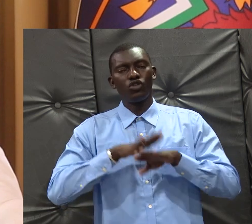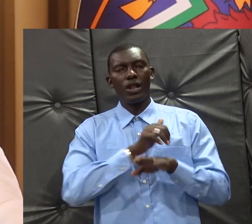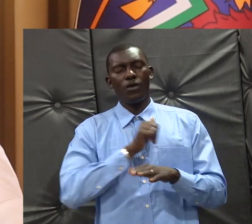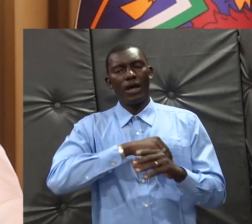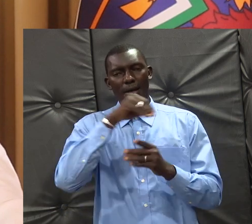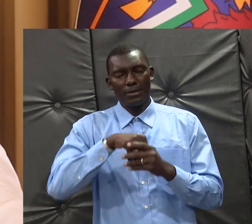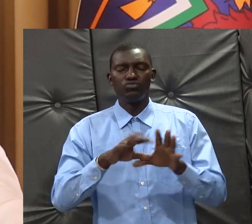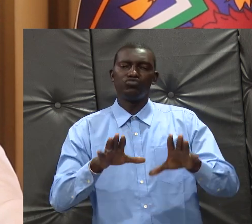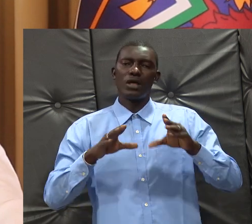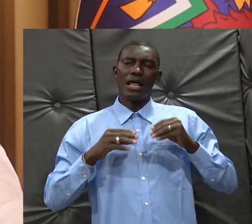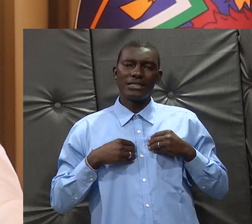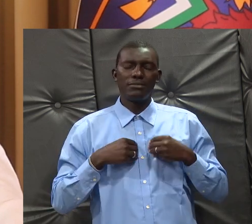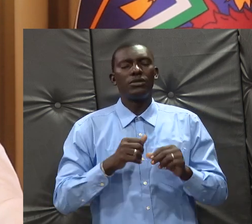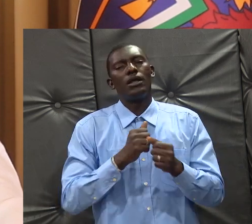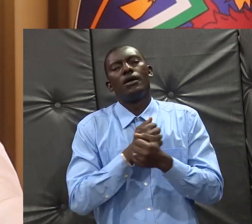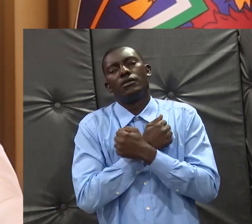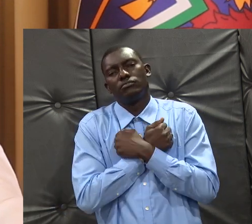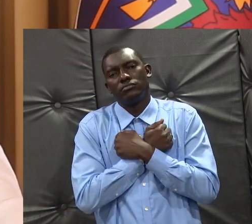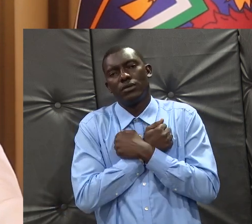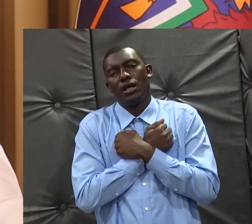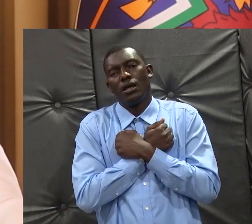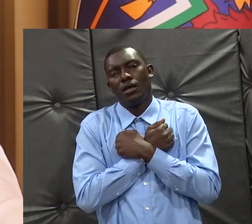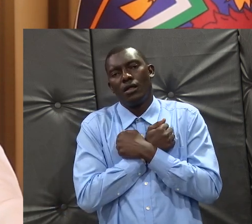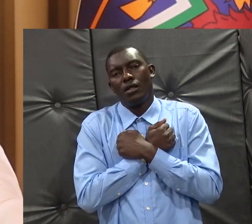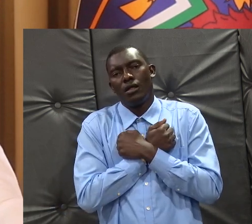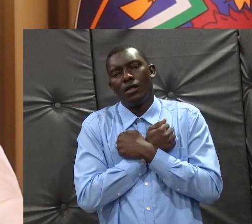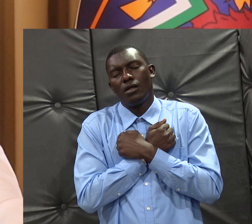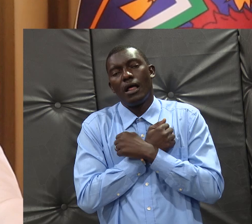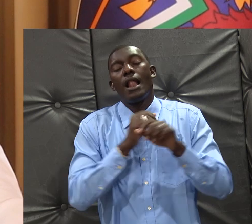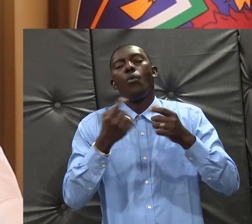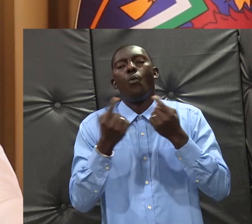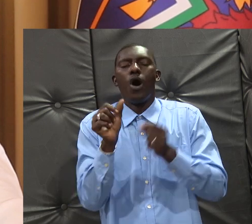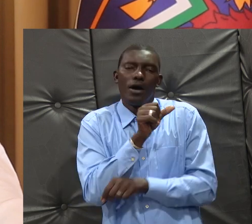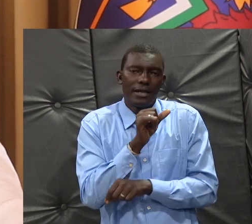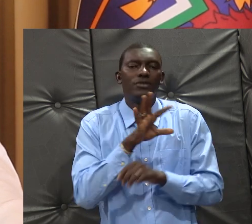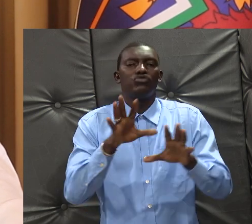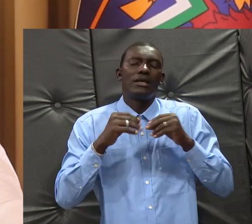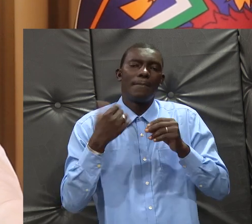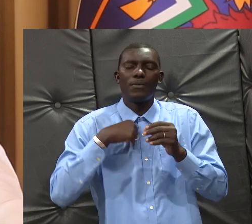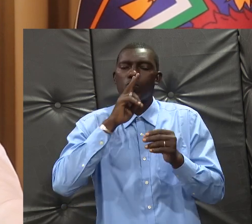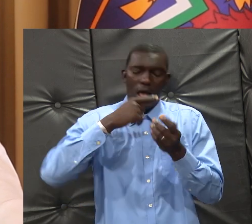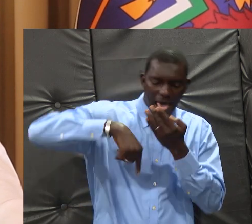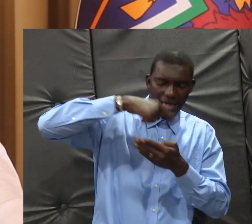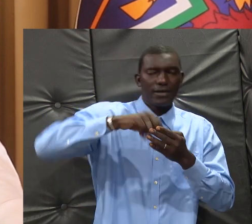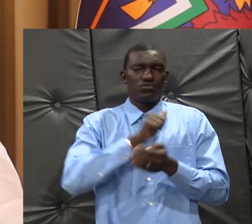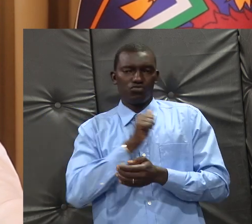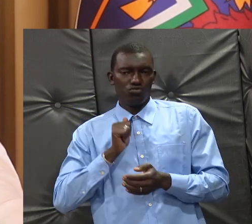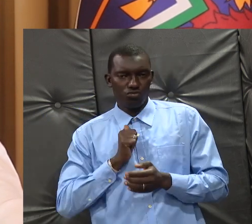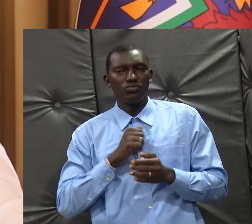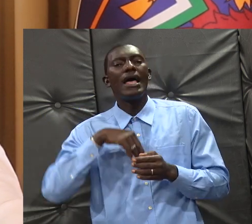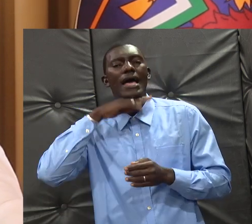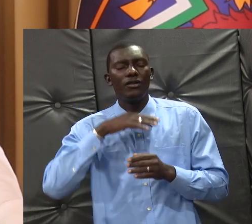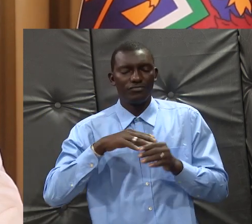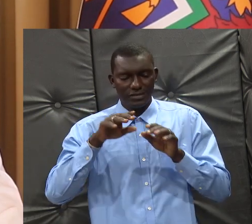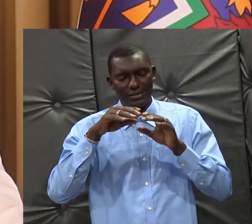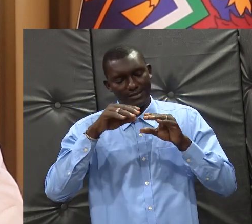embrace one another, and our willingness to allow those around us enough space to walk and live